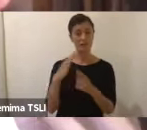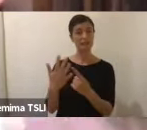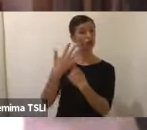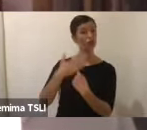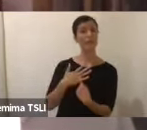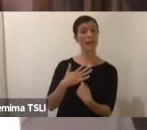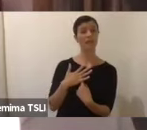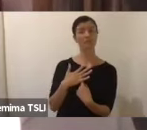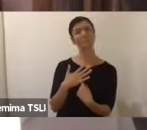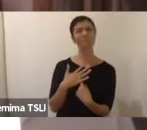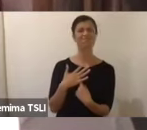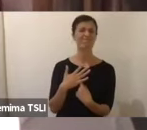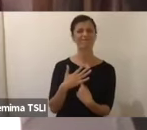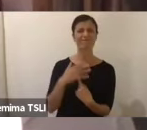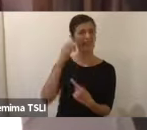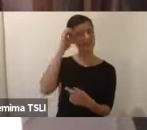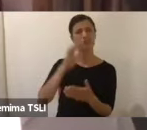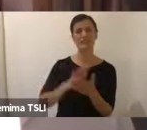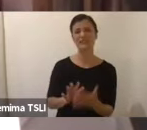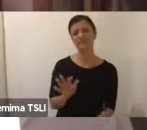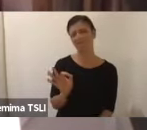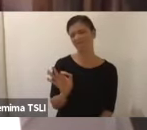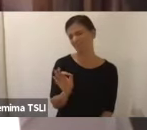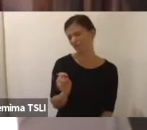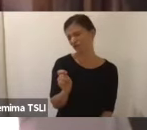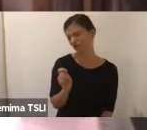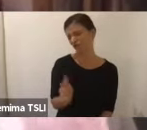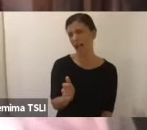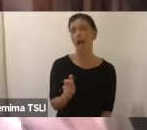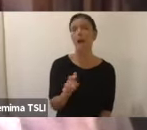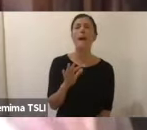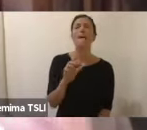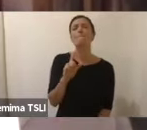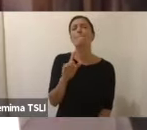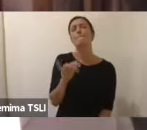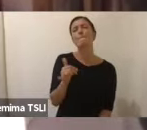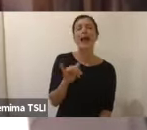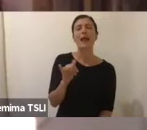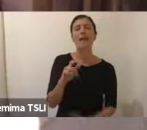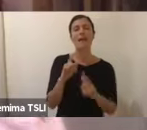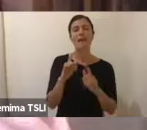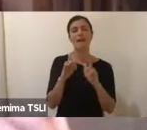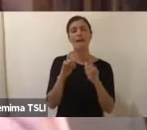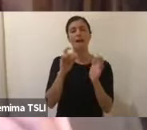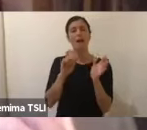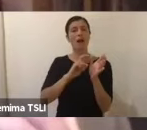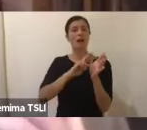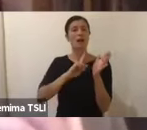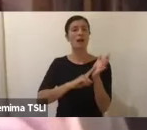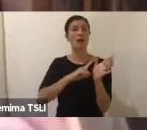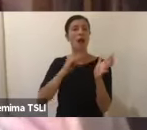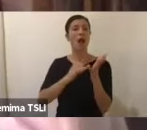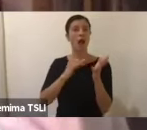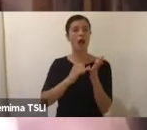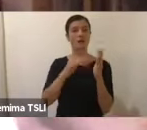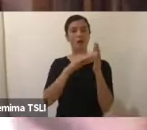little bit of class uh has been thrown at me mainly in the movement actually and a little bit to do with my